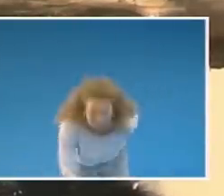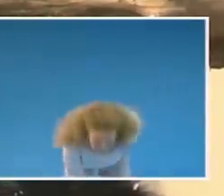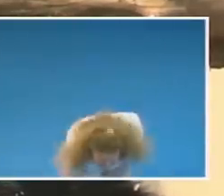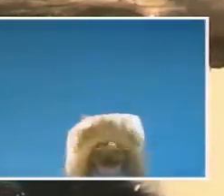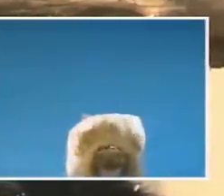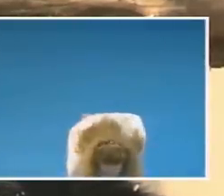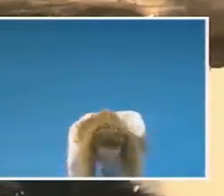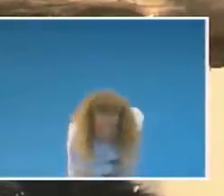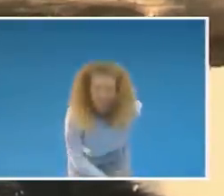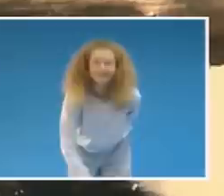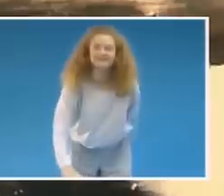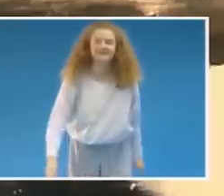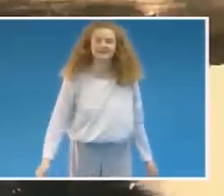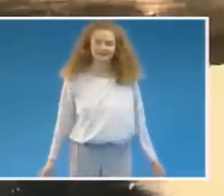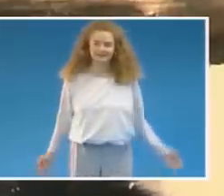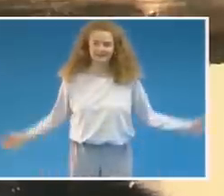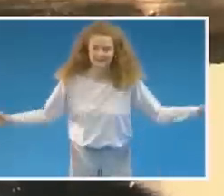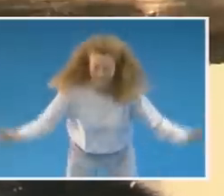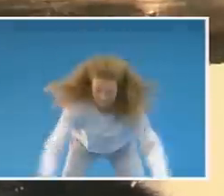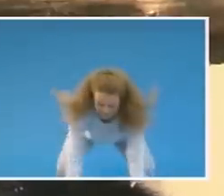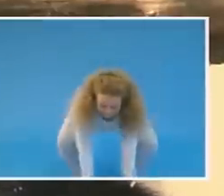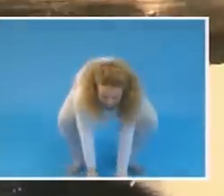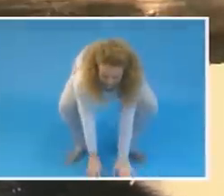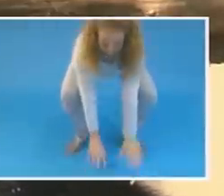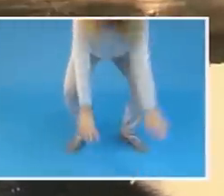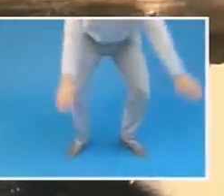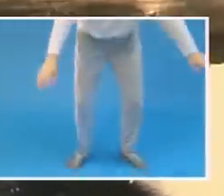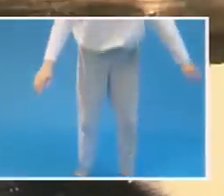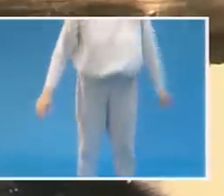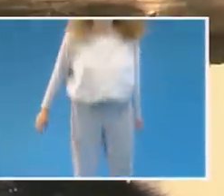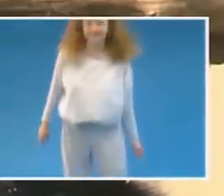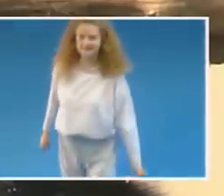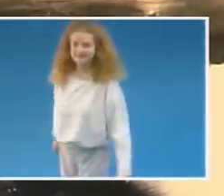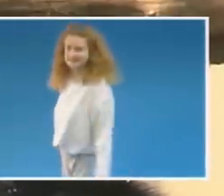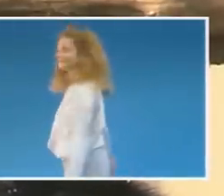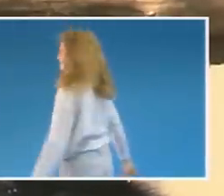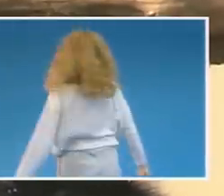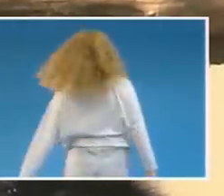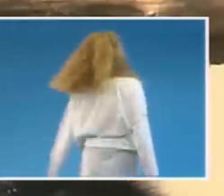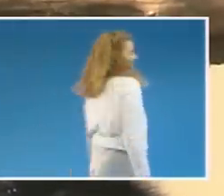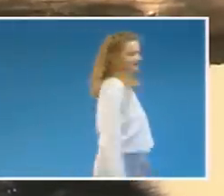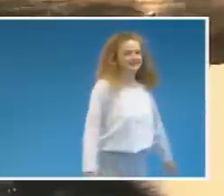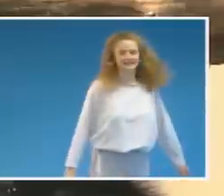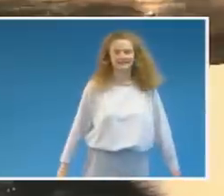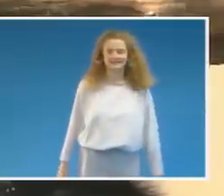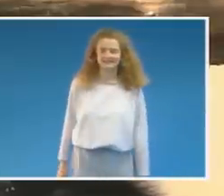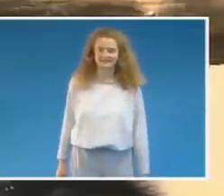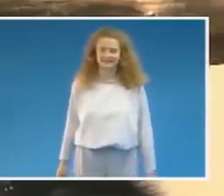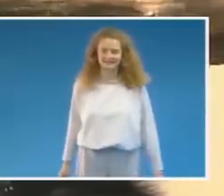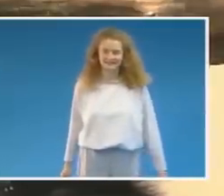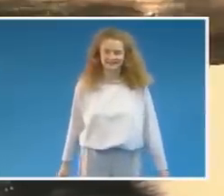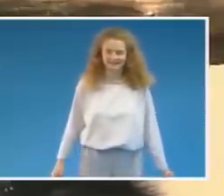bear, make your bow. Teddy bear, touch the ground. Teddy bear, turn right